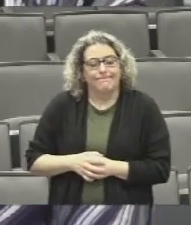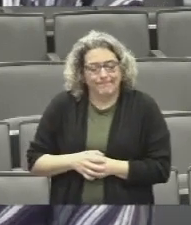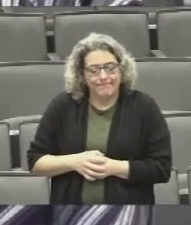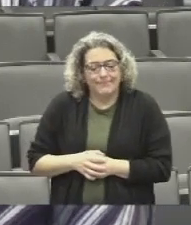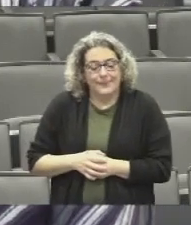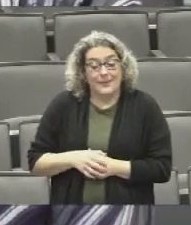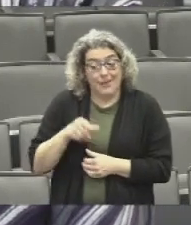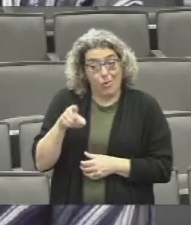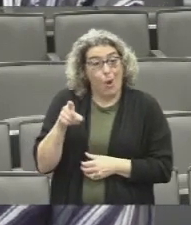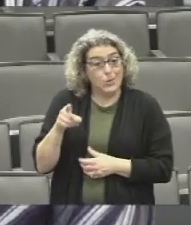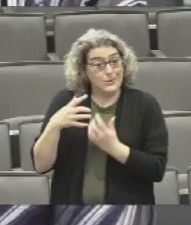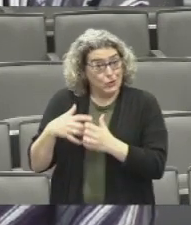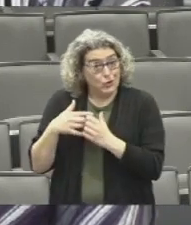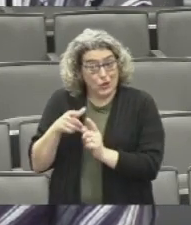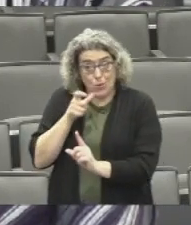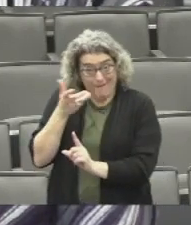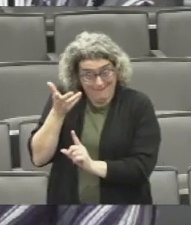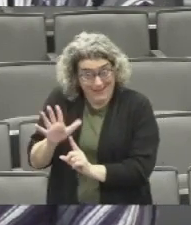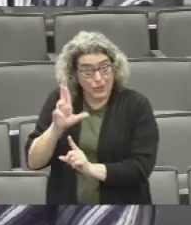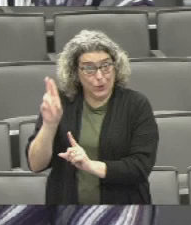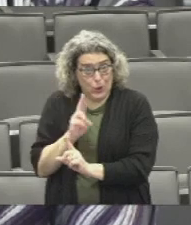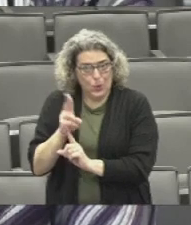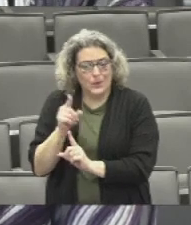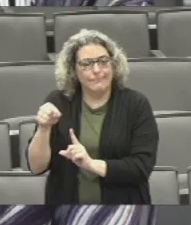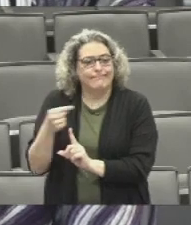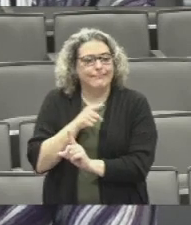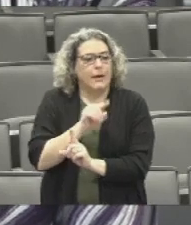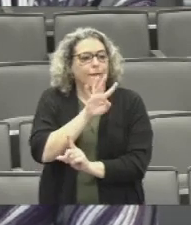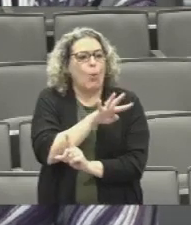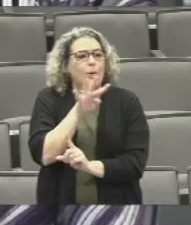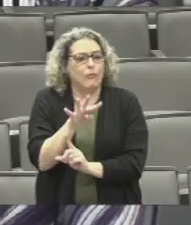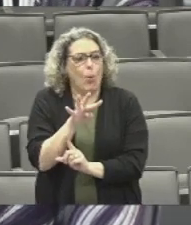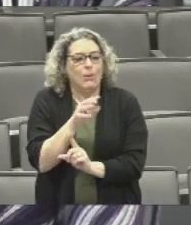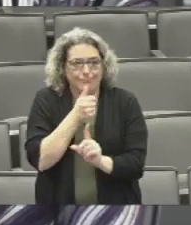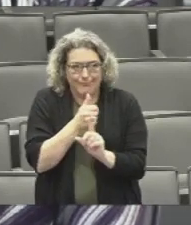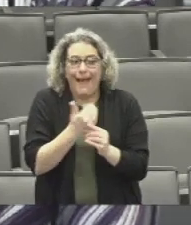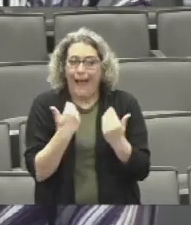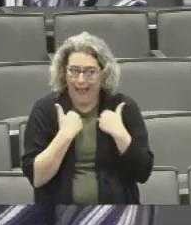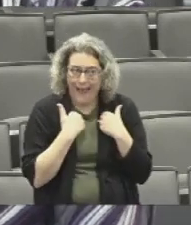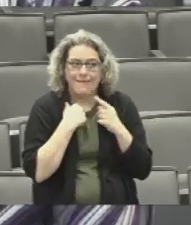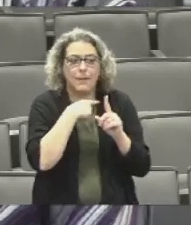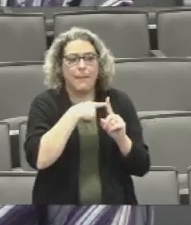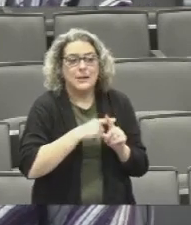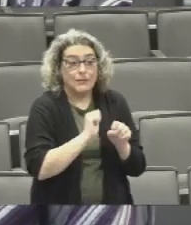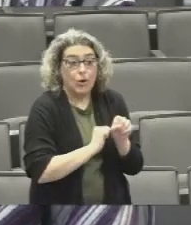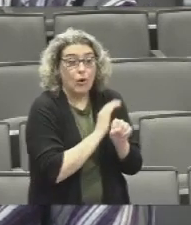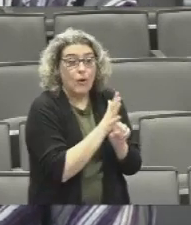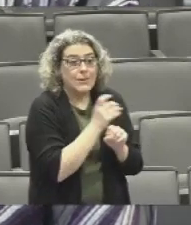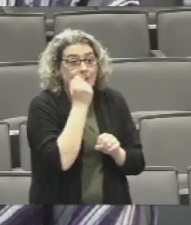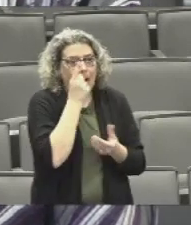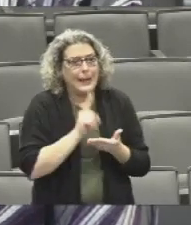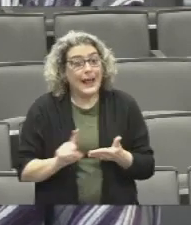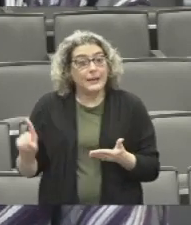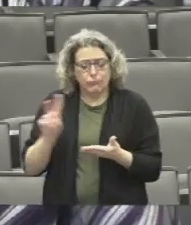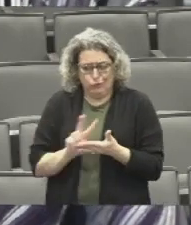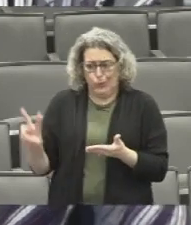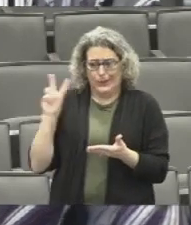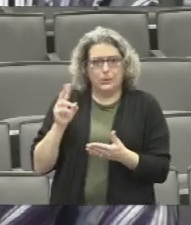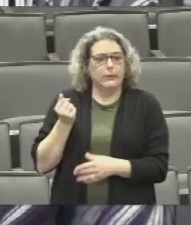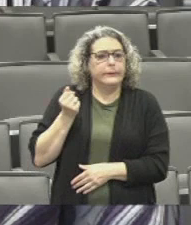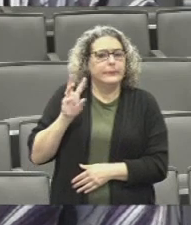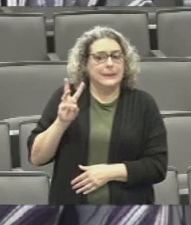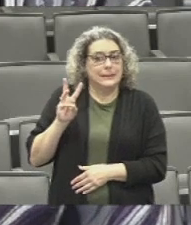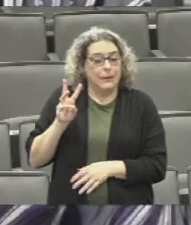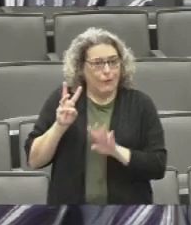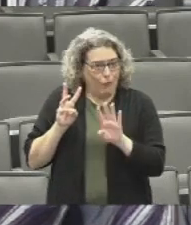44 of those ventilators are being used by COVID-19 patients, and 2 weeks ago that was 16. So we